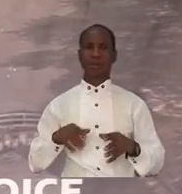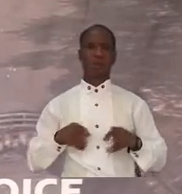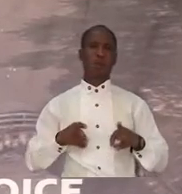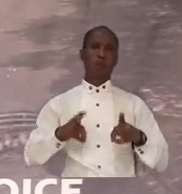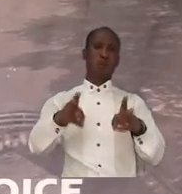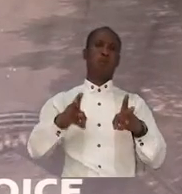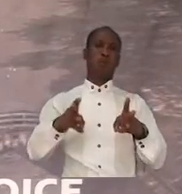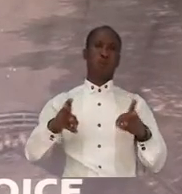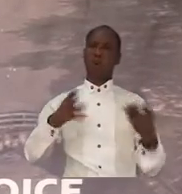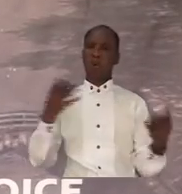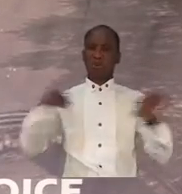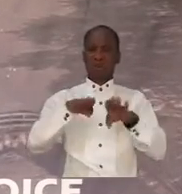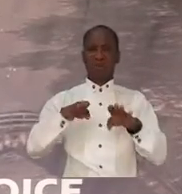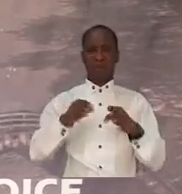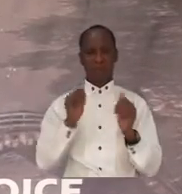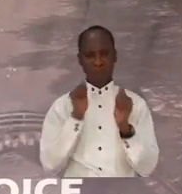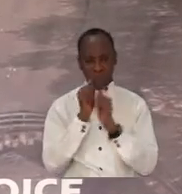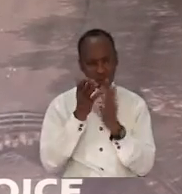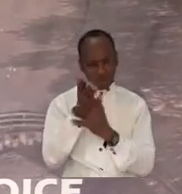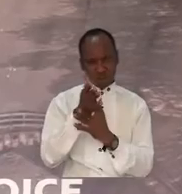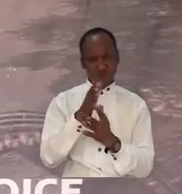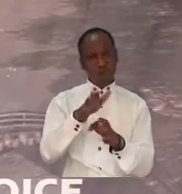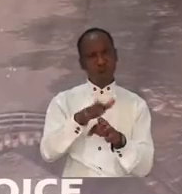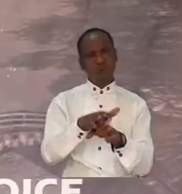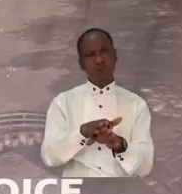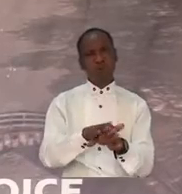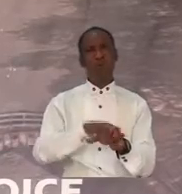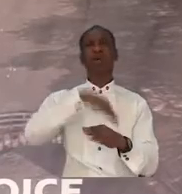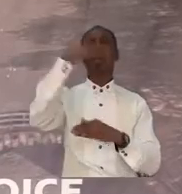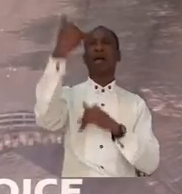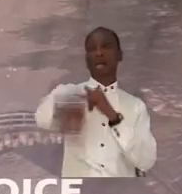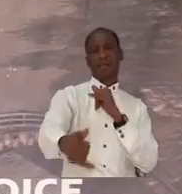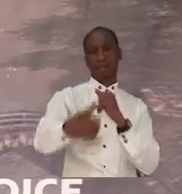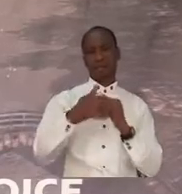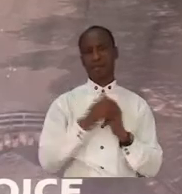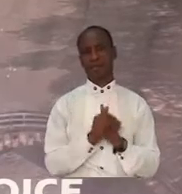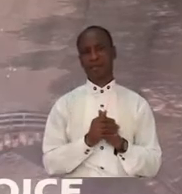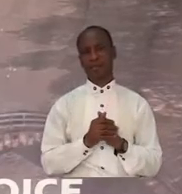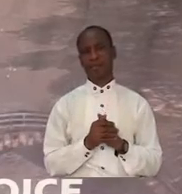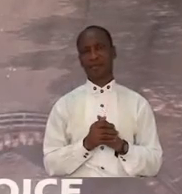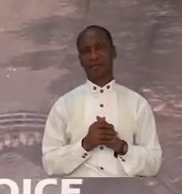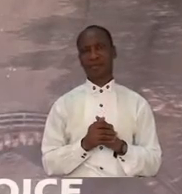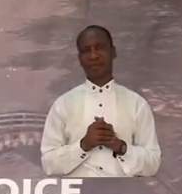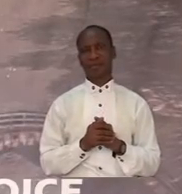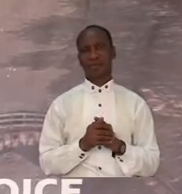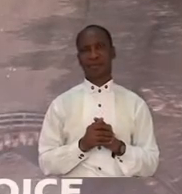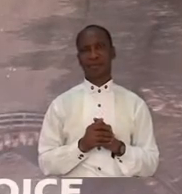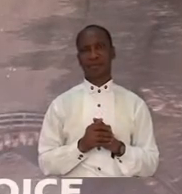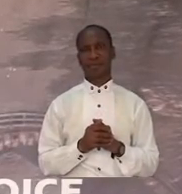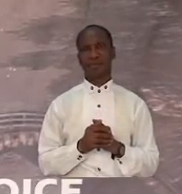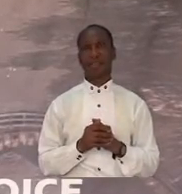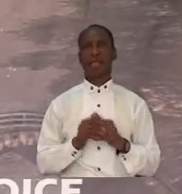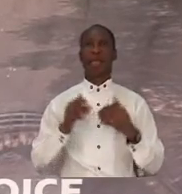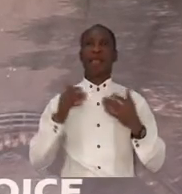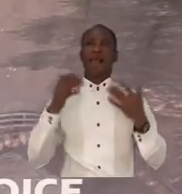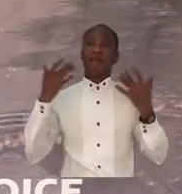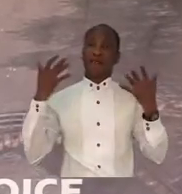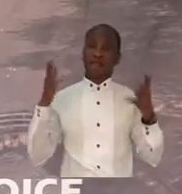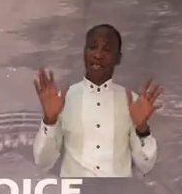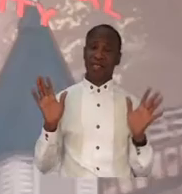onso onyina famu boko ekojina epuna gya no ha na enu na ba